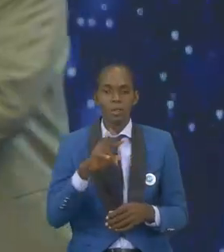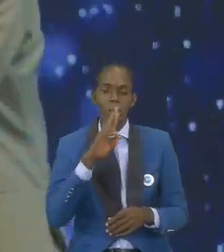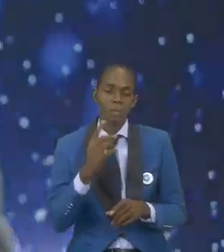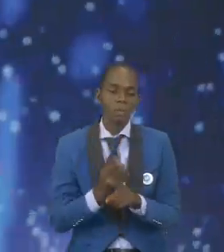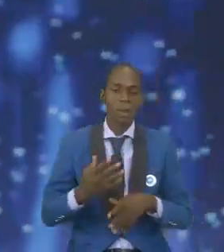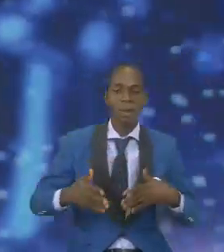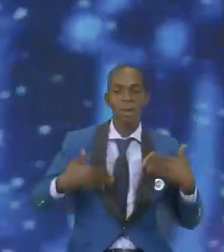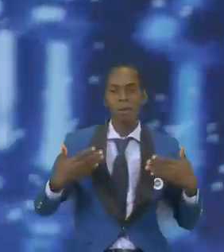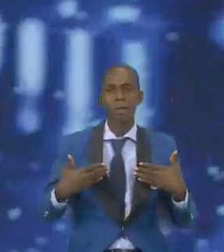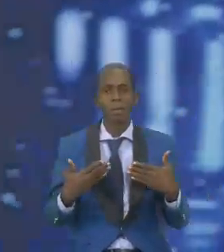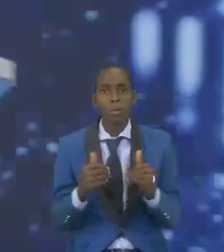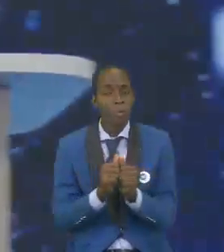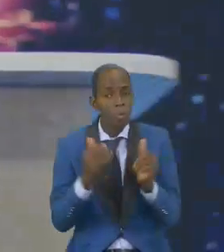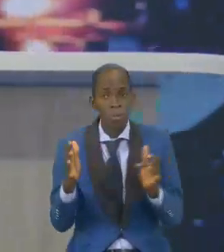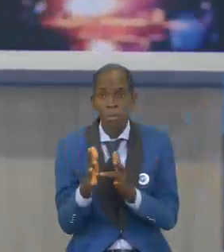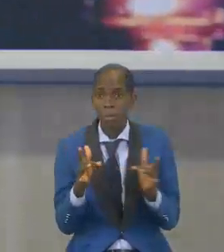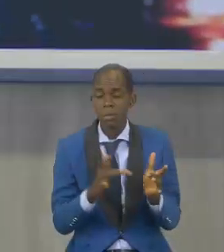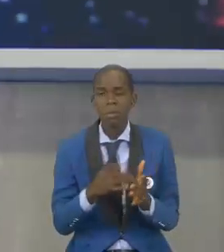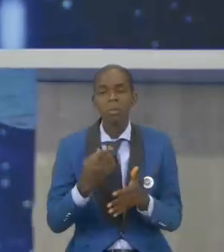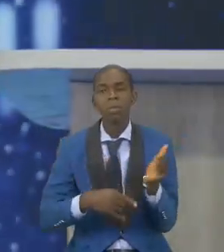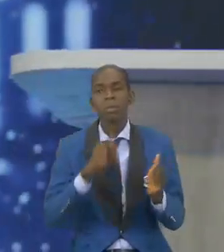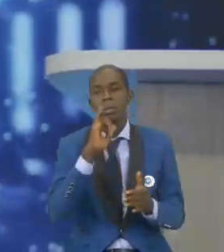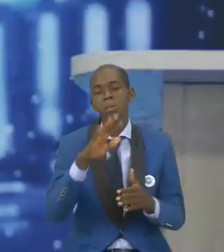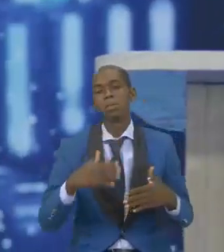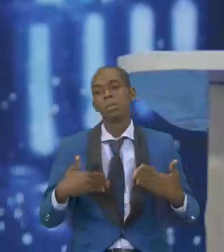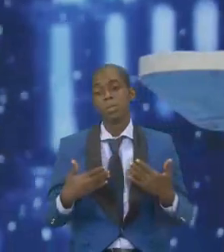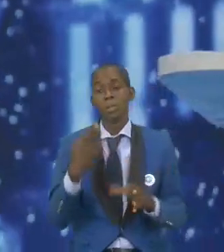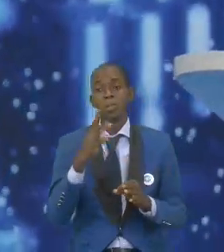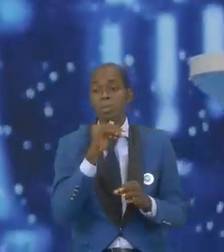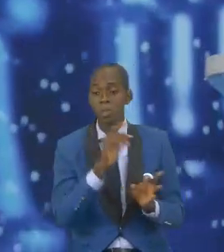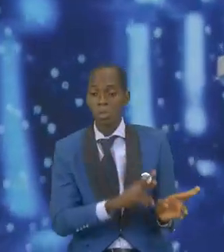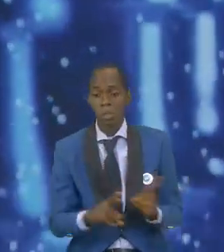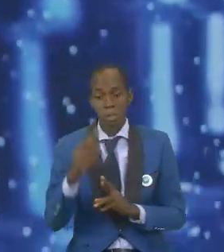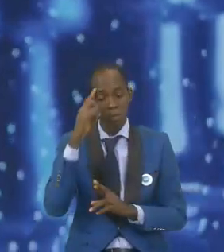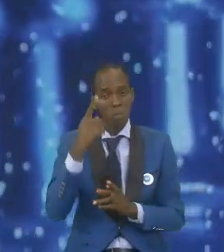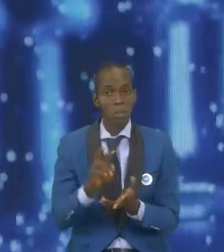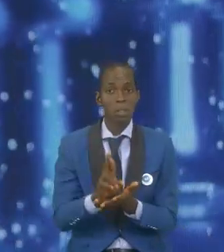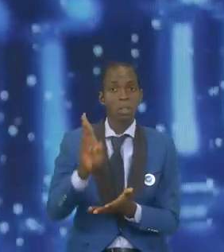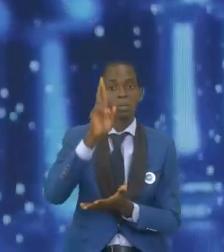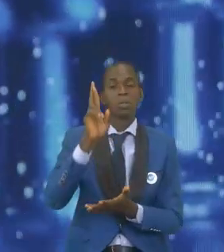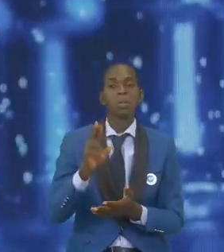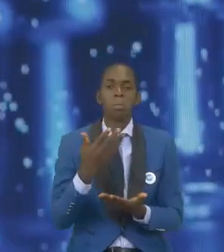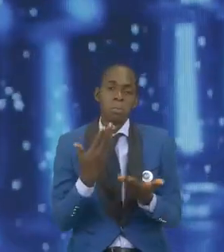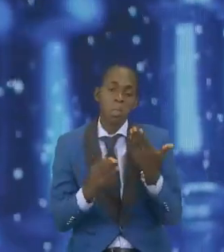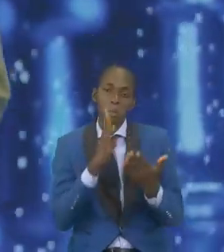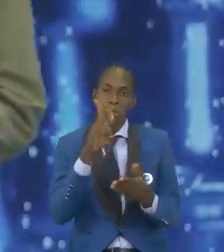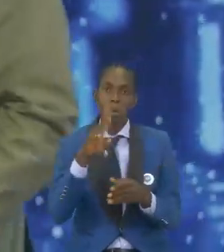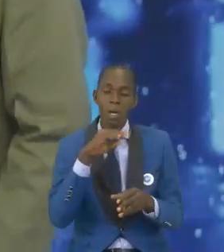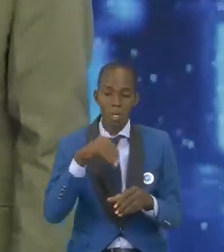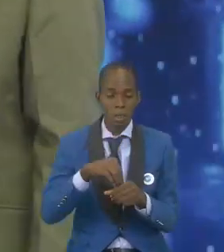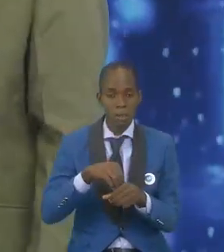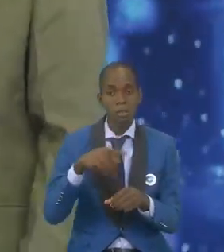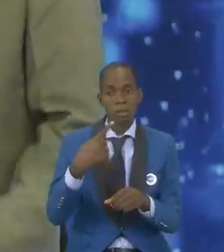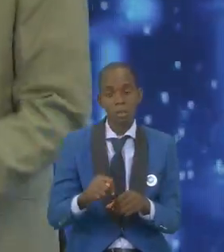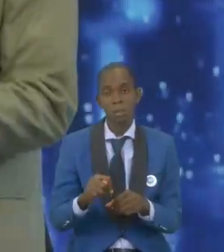rapture? And maybe you are walking here and there. I appreciate all the work we're doing. We're cooking in